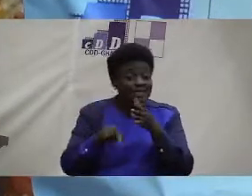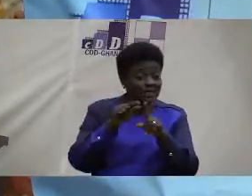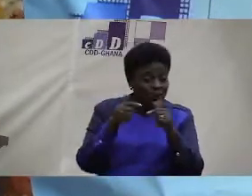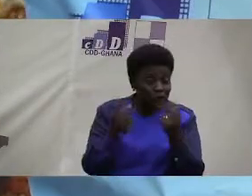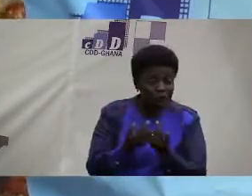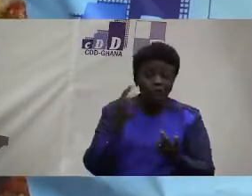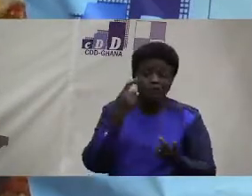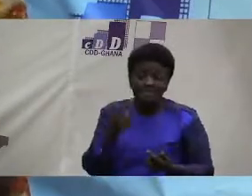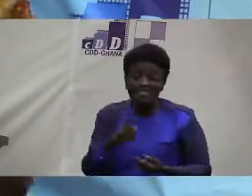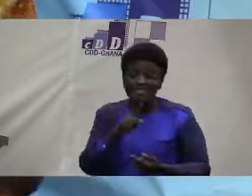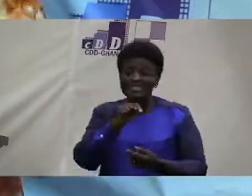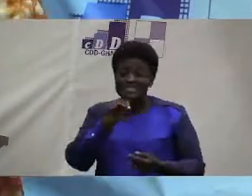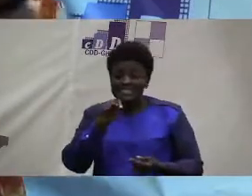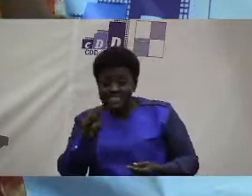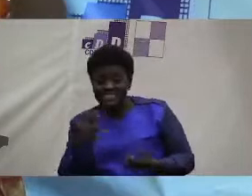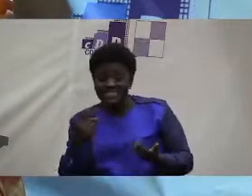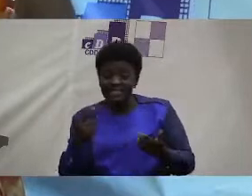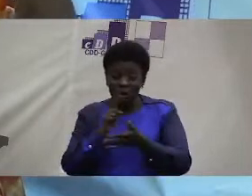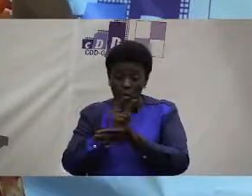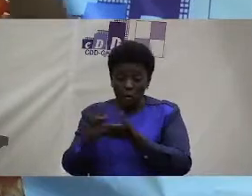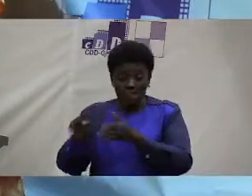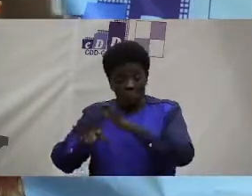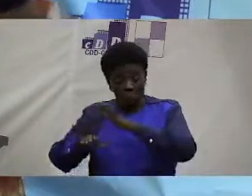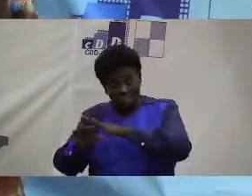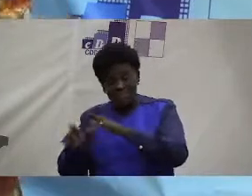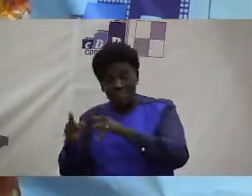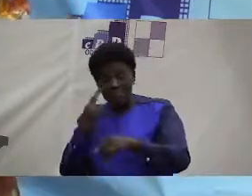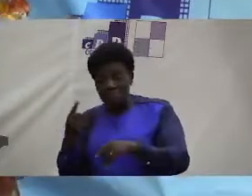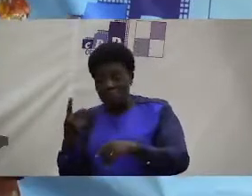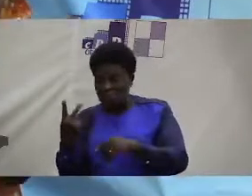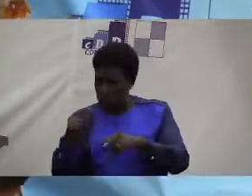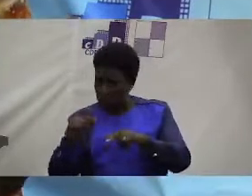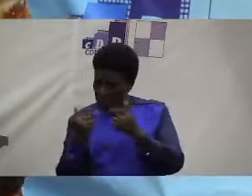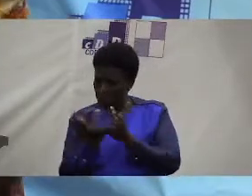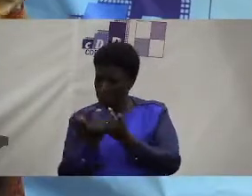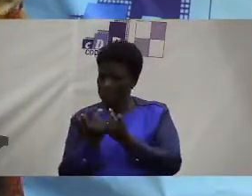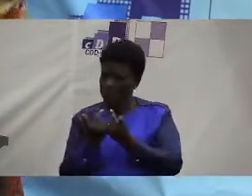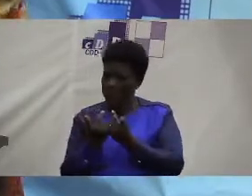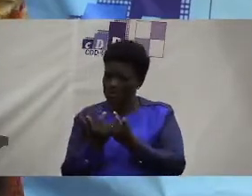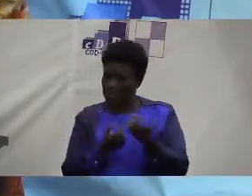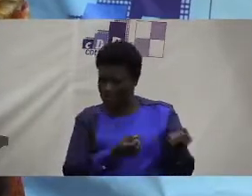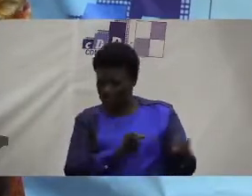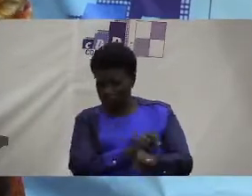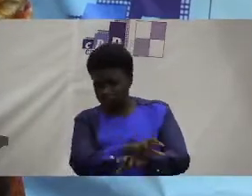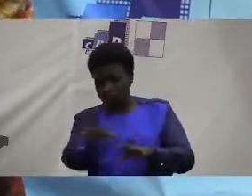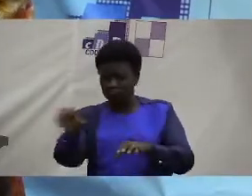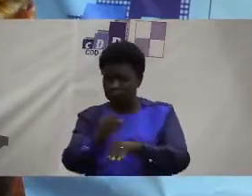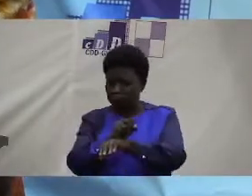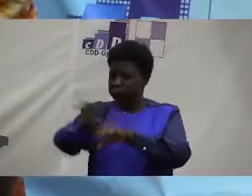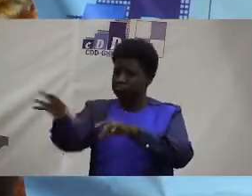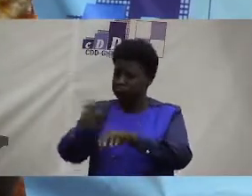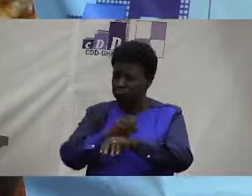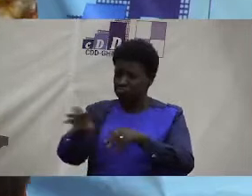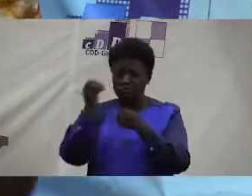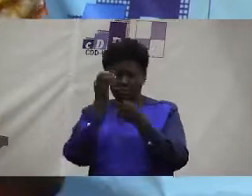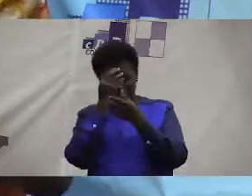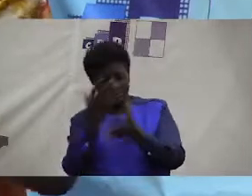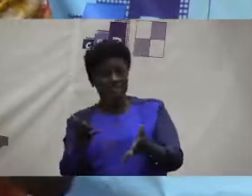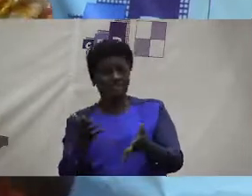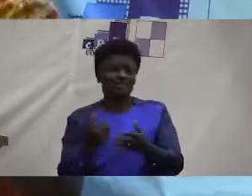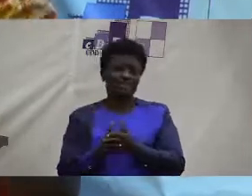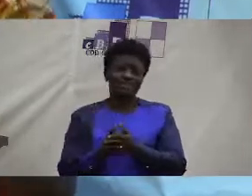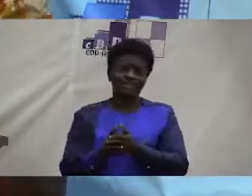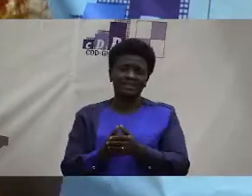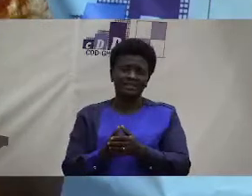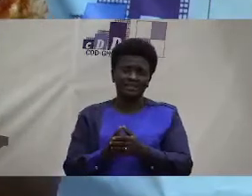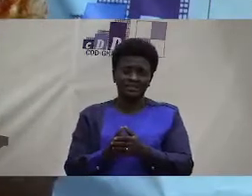Telegram, on weekly basis, they can delete two groups that is spreading those kind of information, those kind of